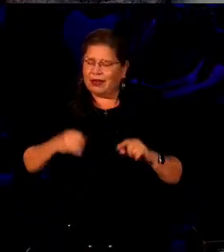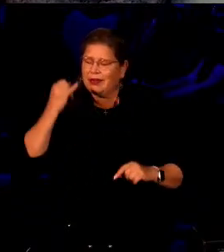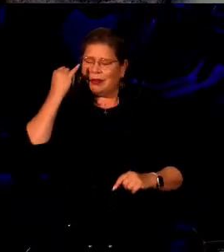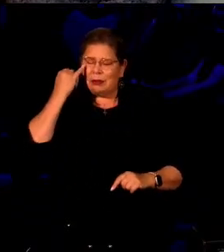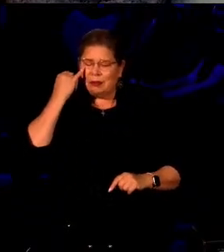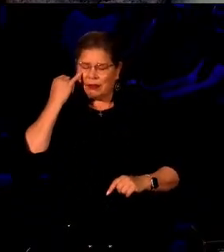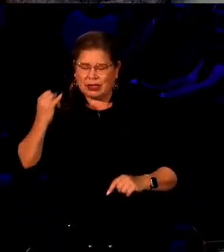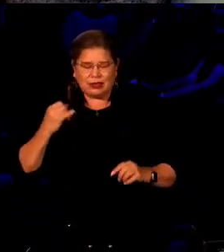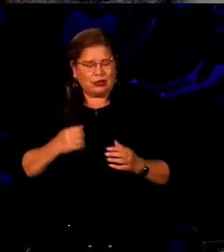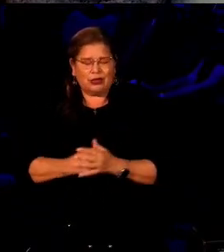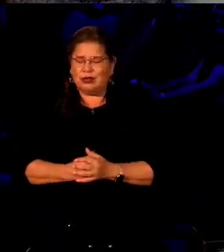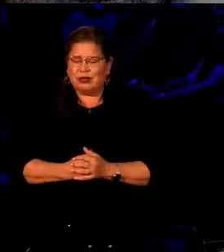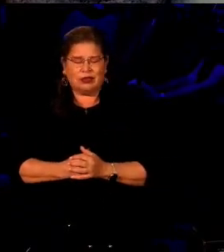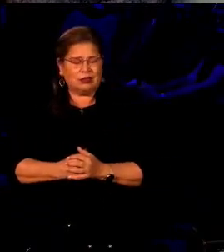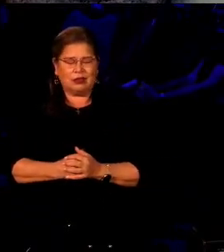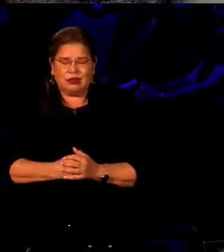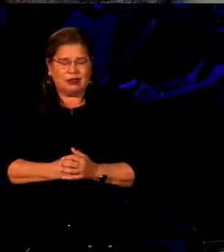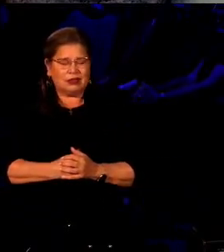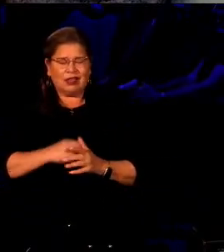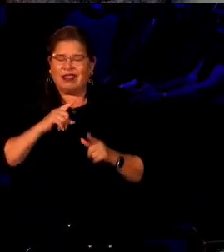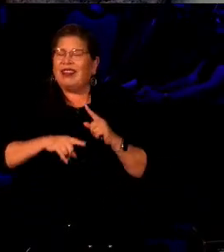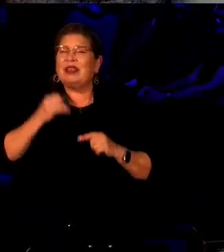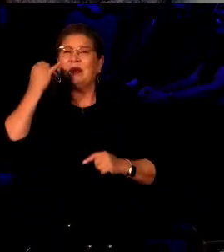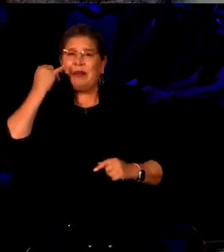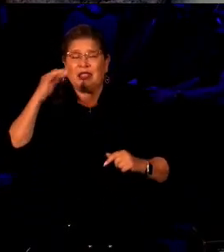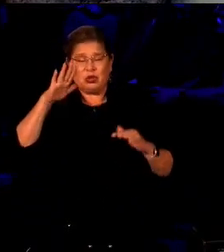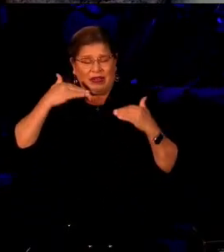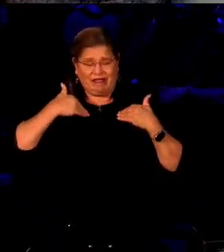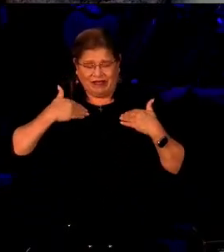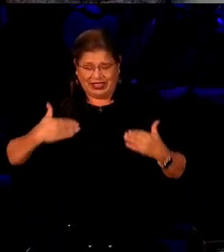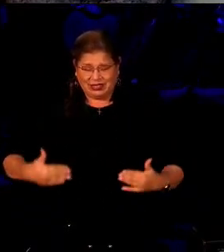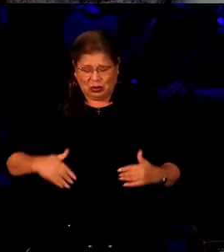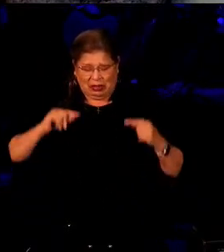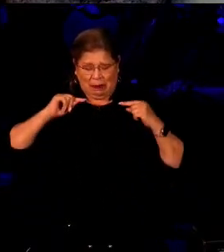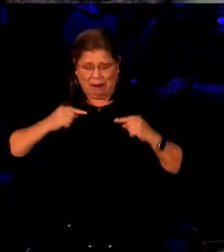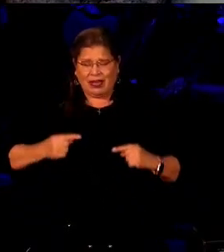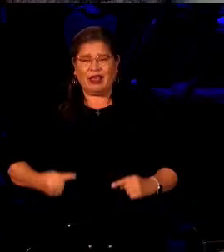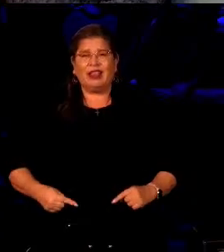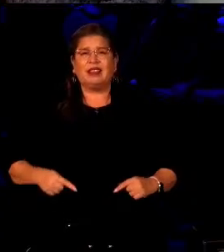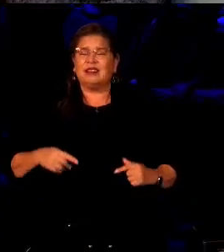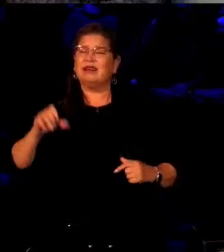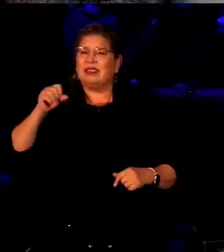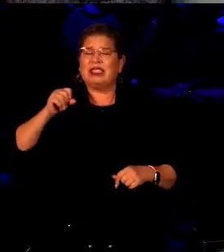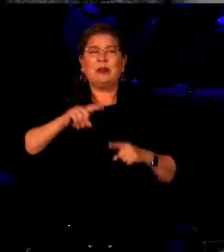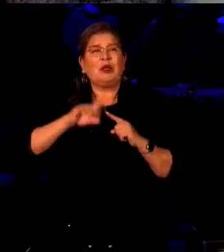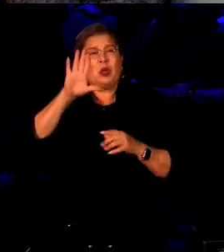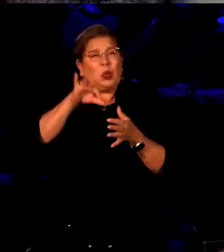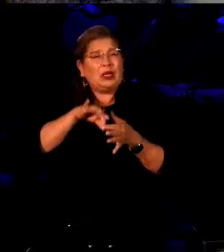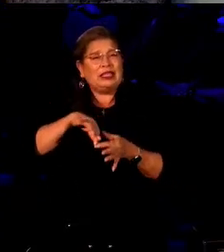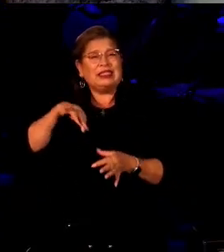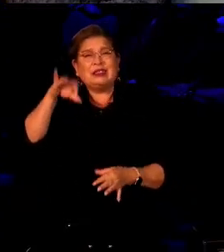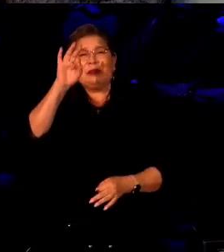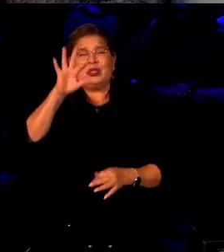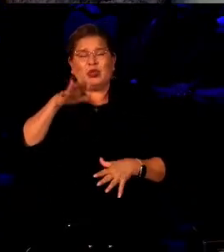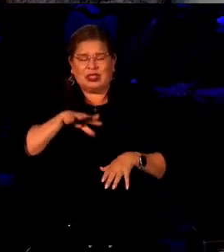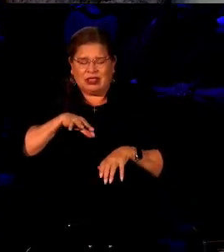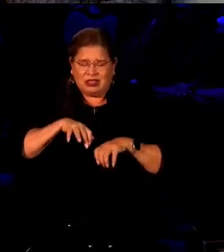We can't imagine not only the physical agony, but the spiritual agony of being